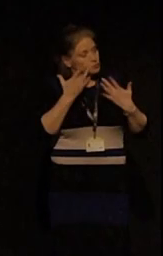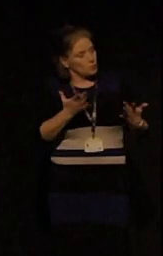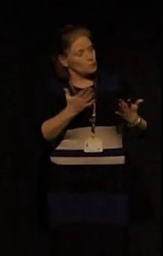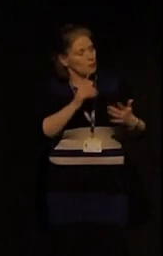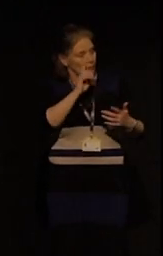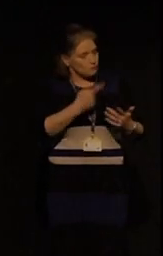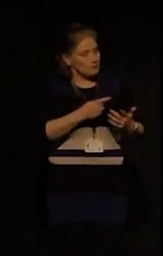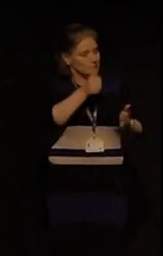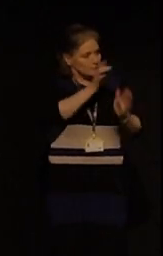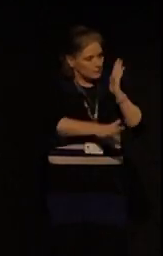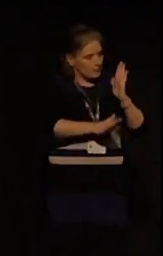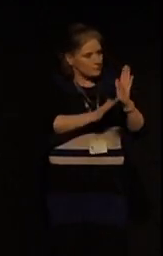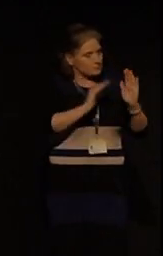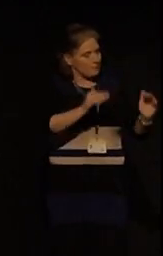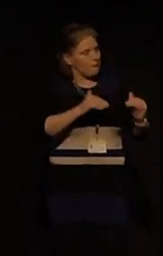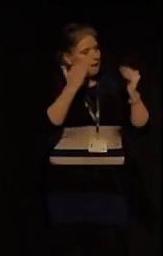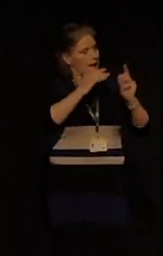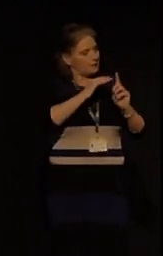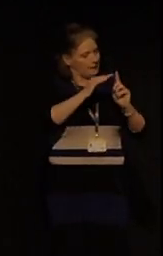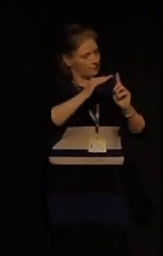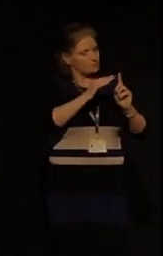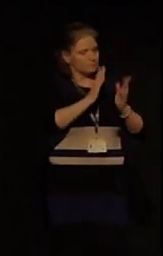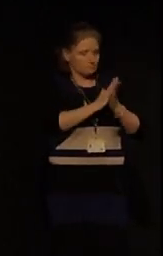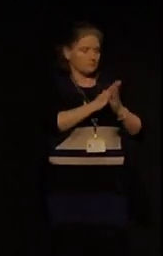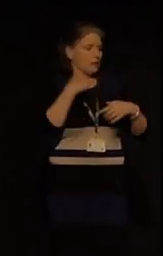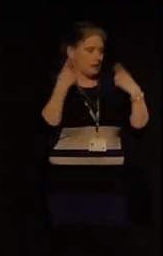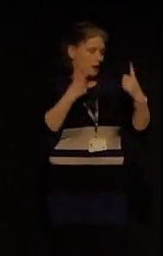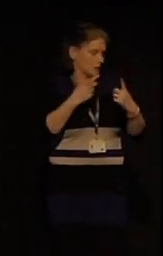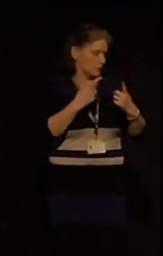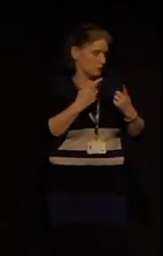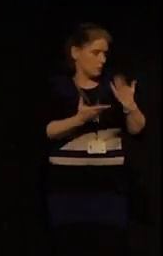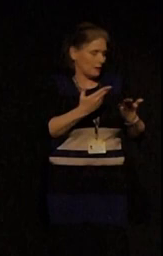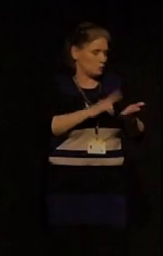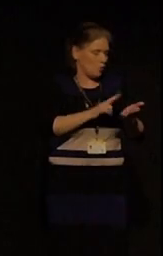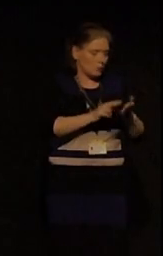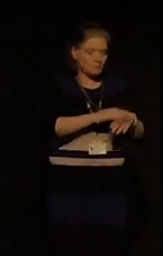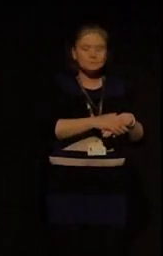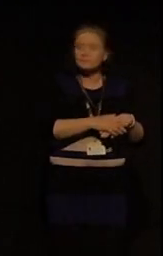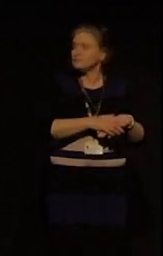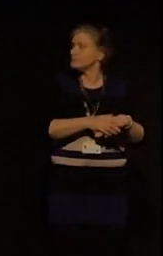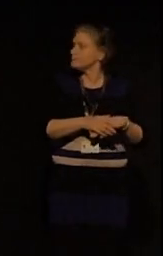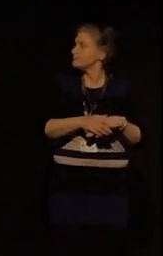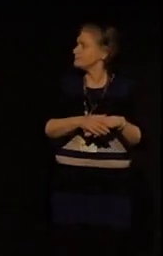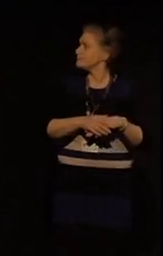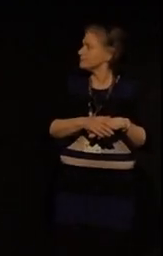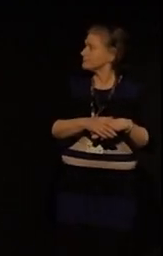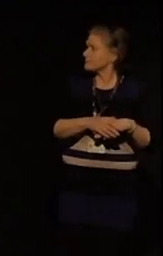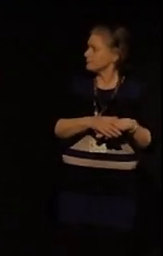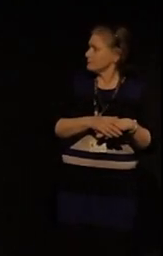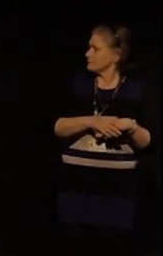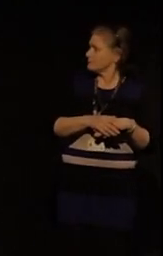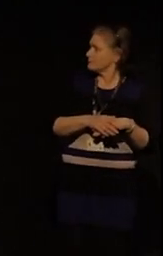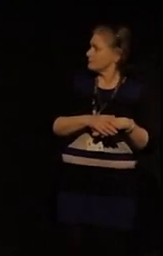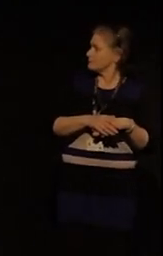experiencing these sounds of higher intensity as being louder than normal. Okay? They're louder than normal for the rat.